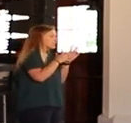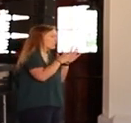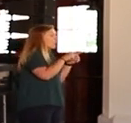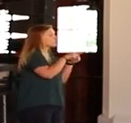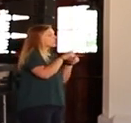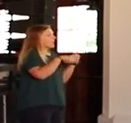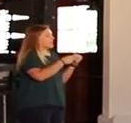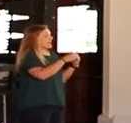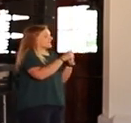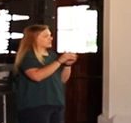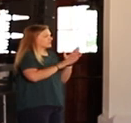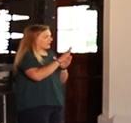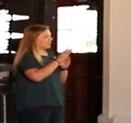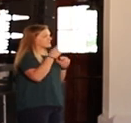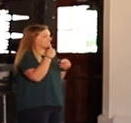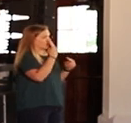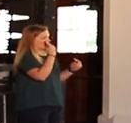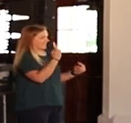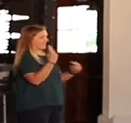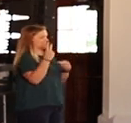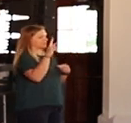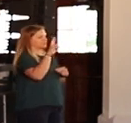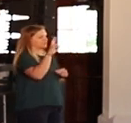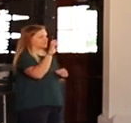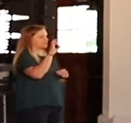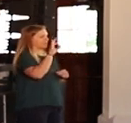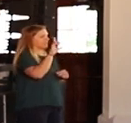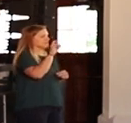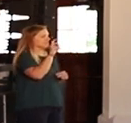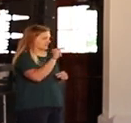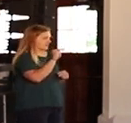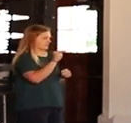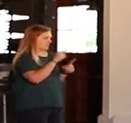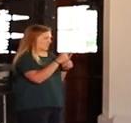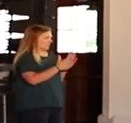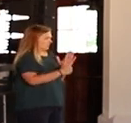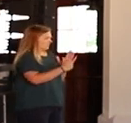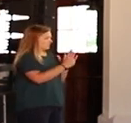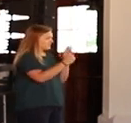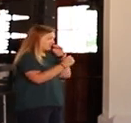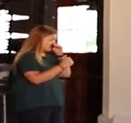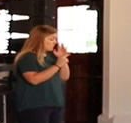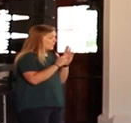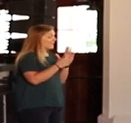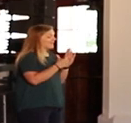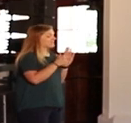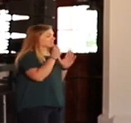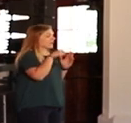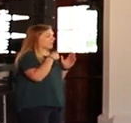development. We use the term reflection a lot, but what that means, it's not about